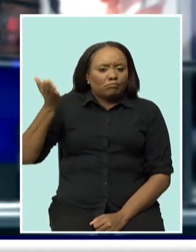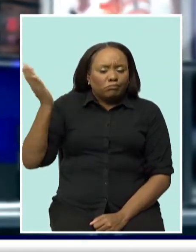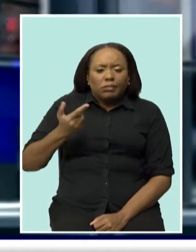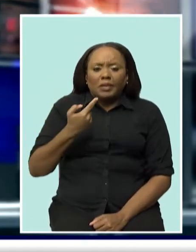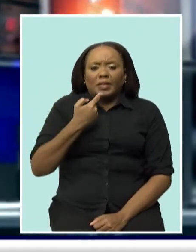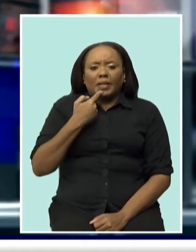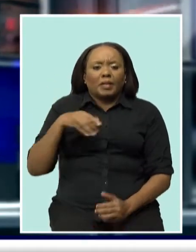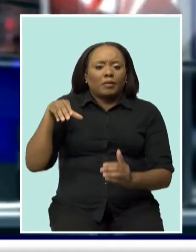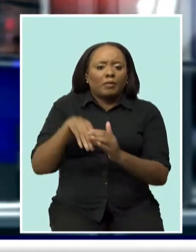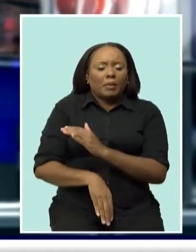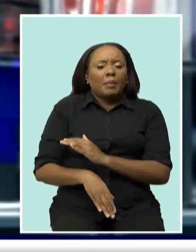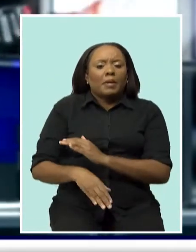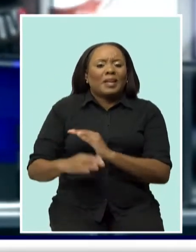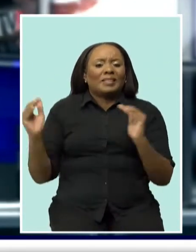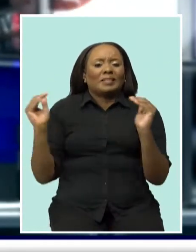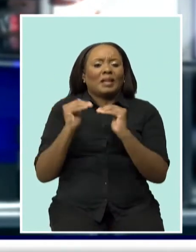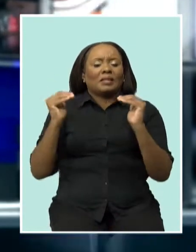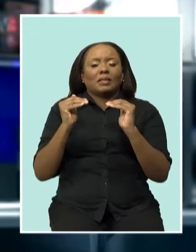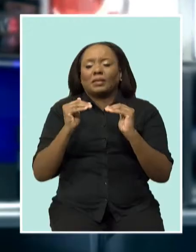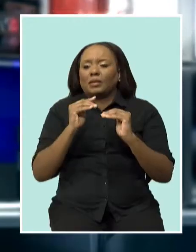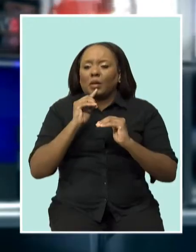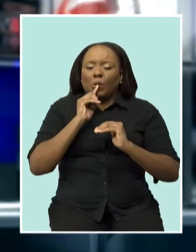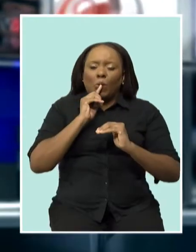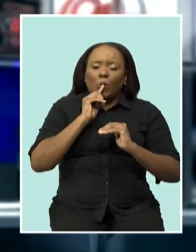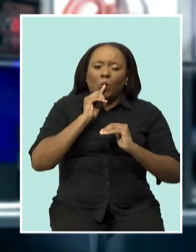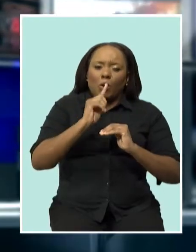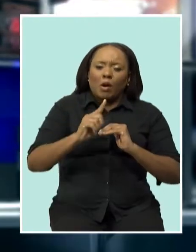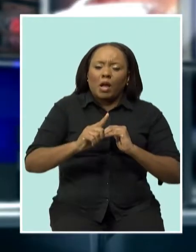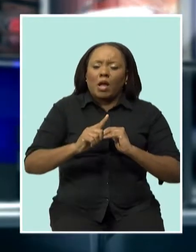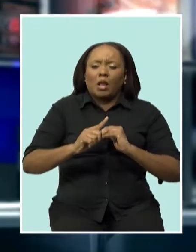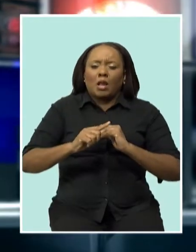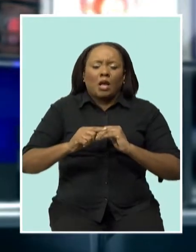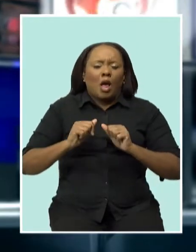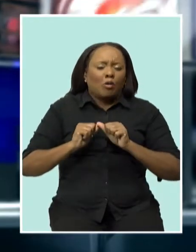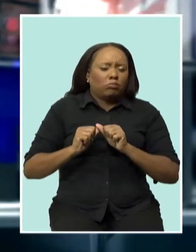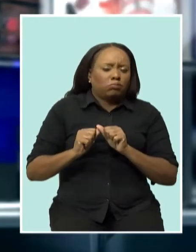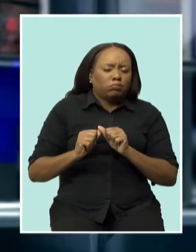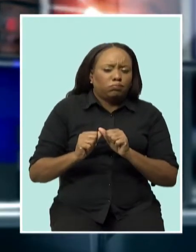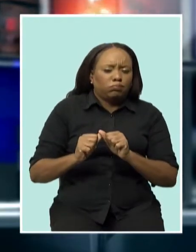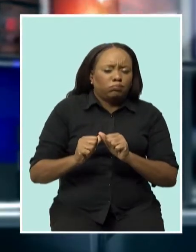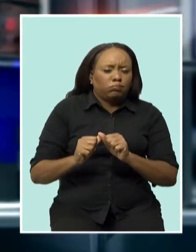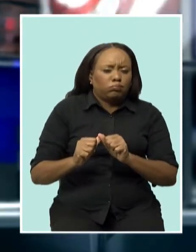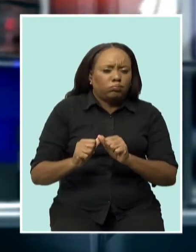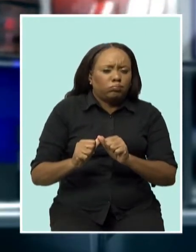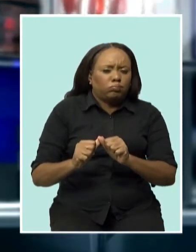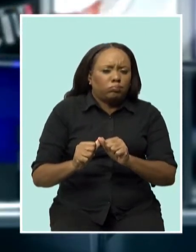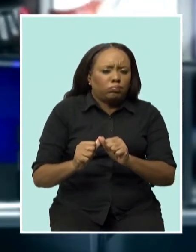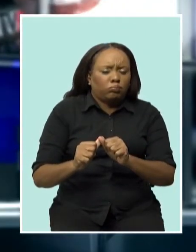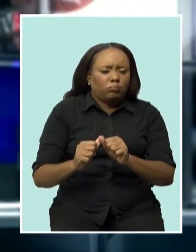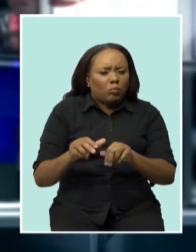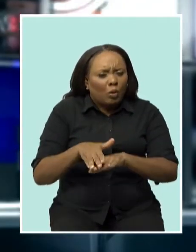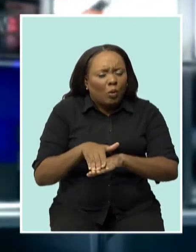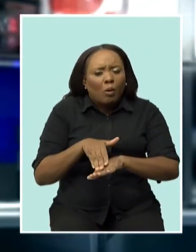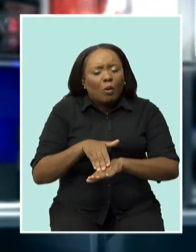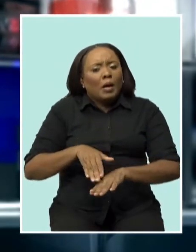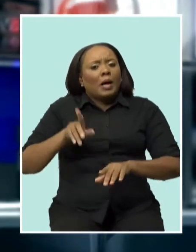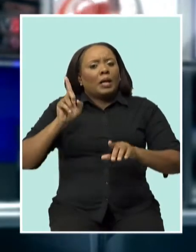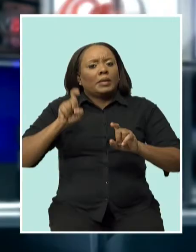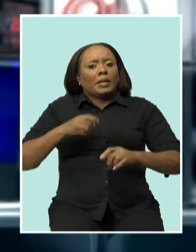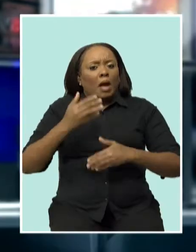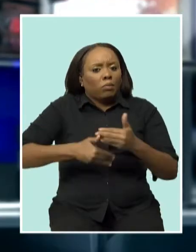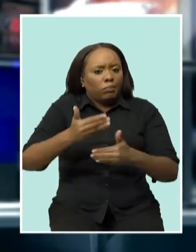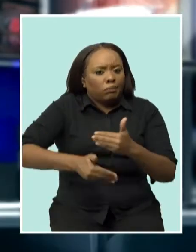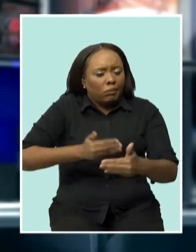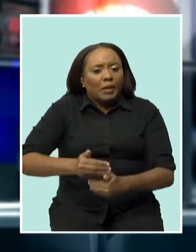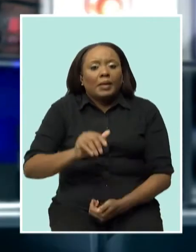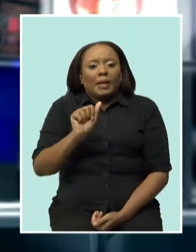criminal justice reform is long overdue. He was speaking at today's symposium on criminal justice in Barbados. The Attorney General